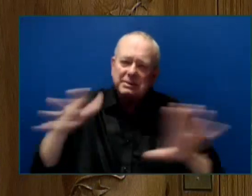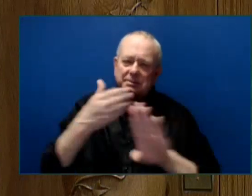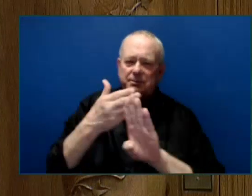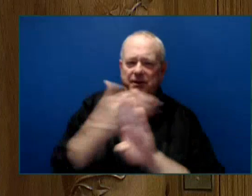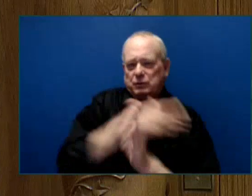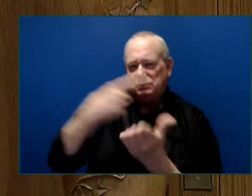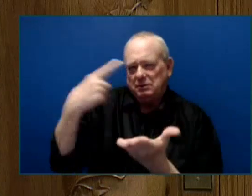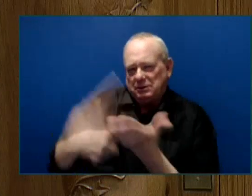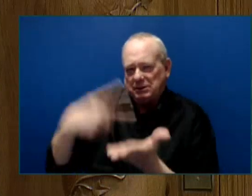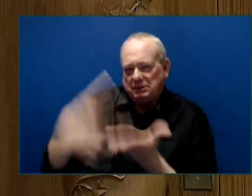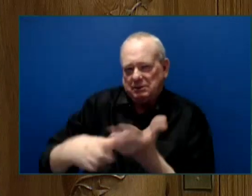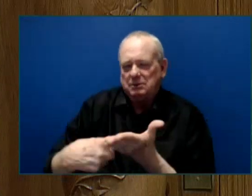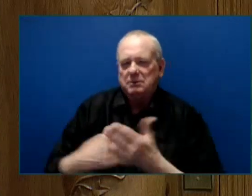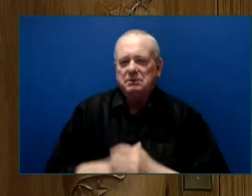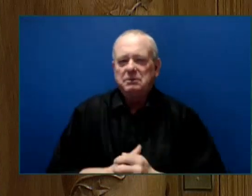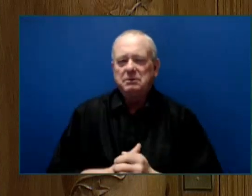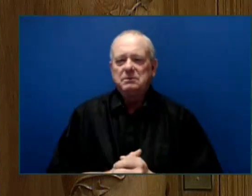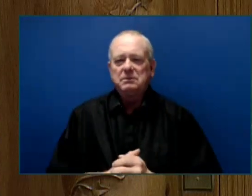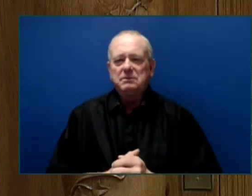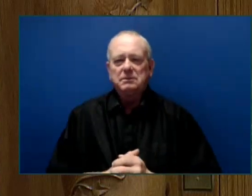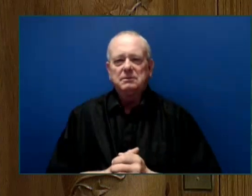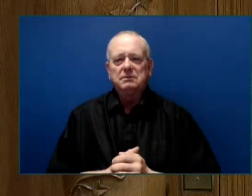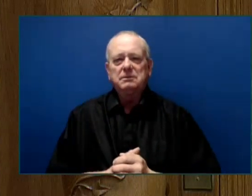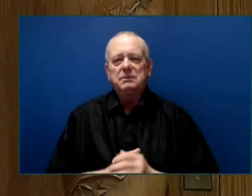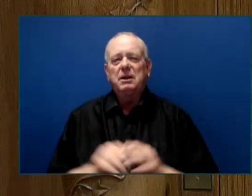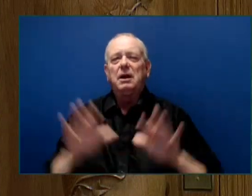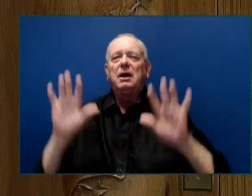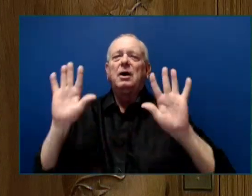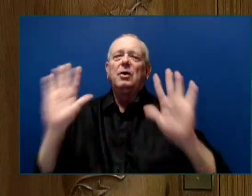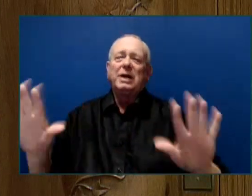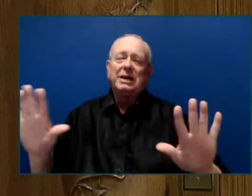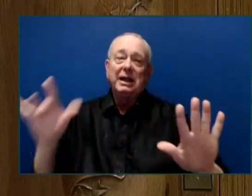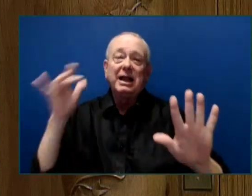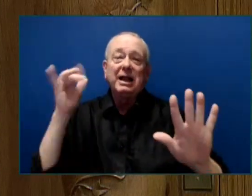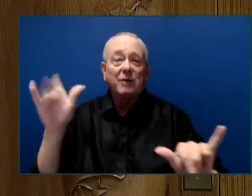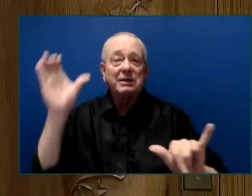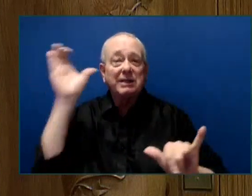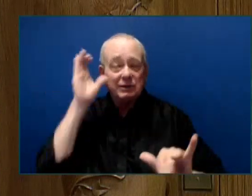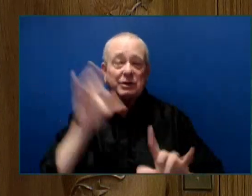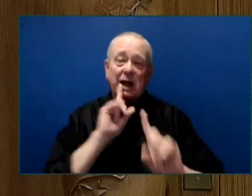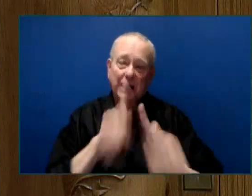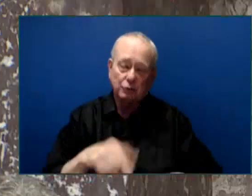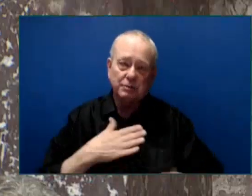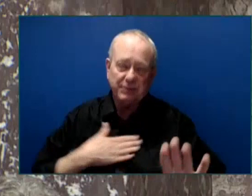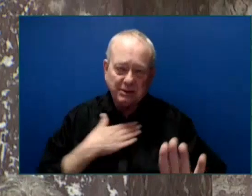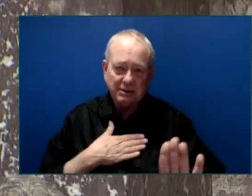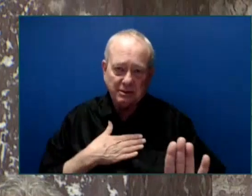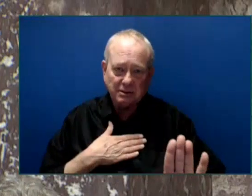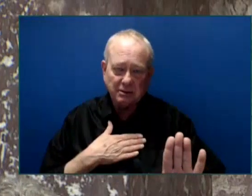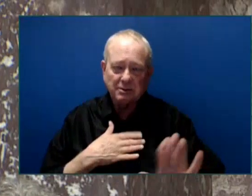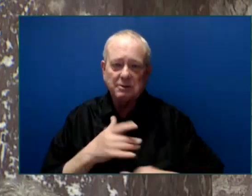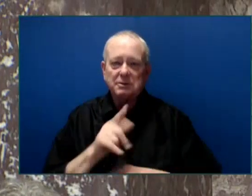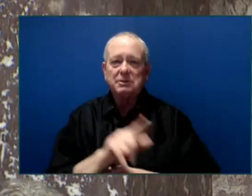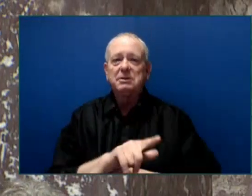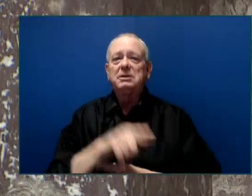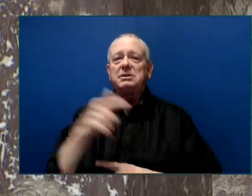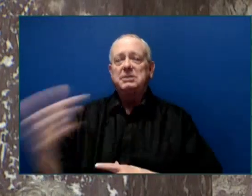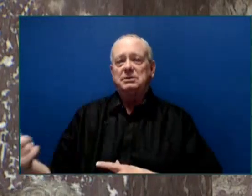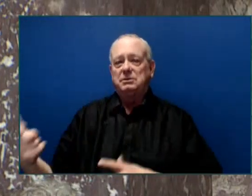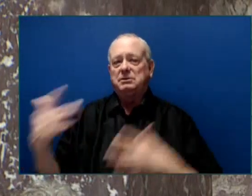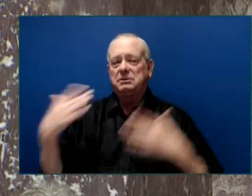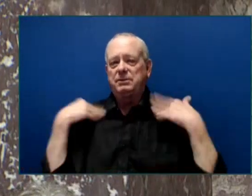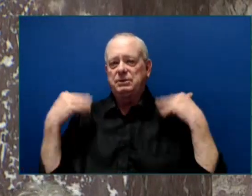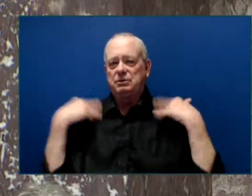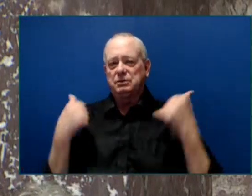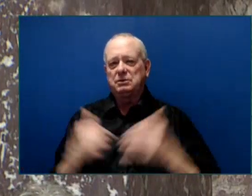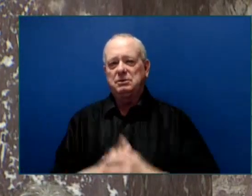Okay, now let's listen to the answer. Minister. Thank you, Honourable Speaker. Again, we will not take lectures from a party that ripped